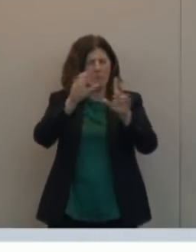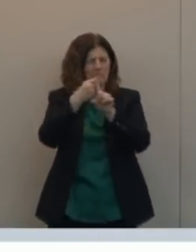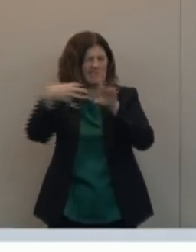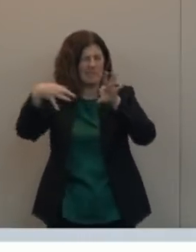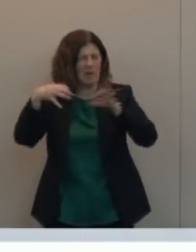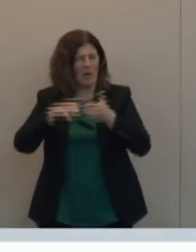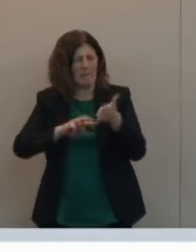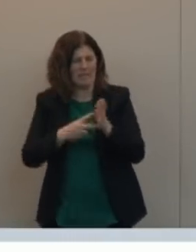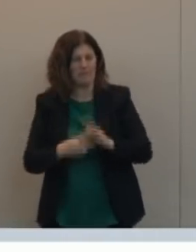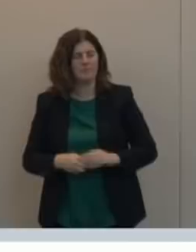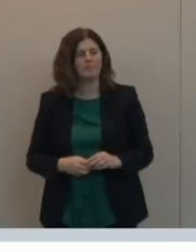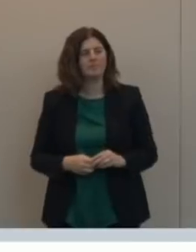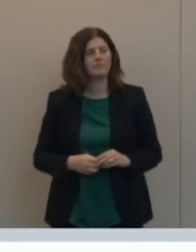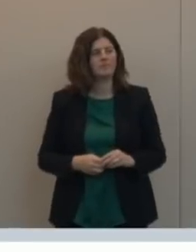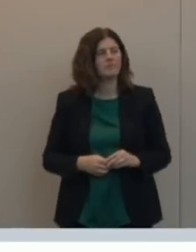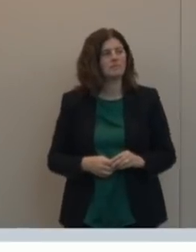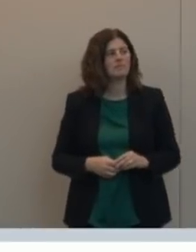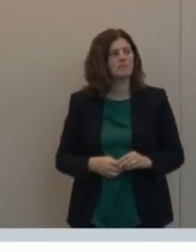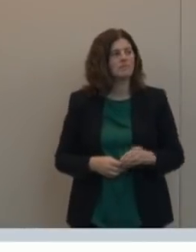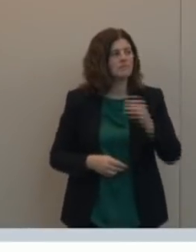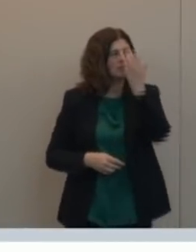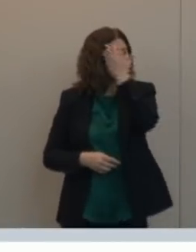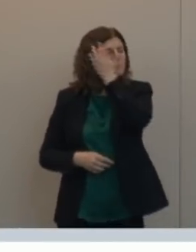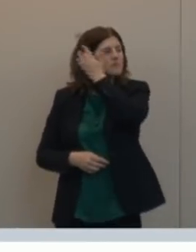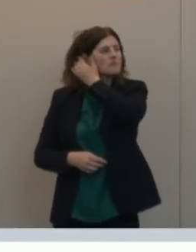explain how this works. We take the